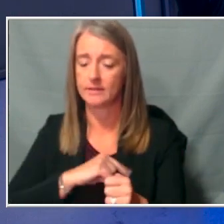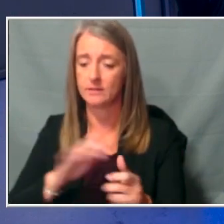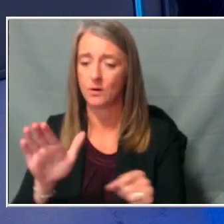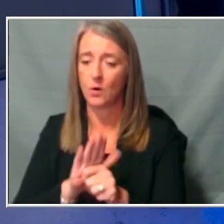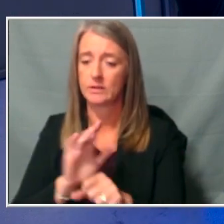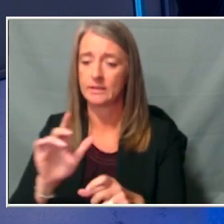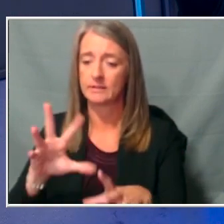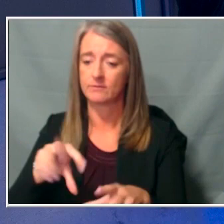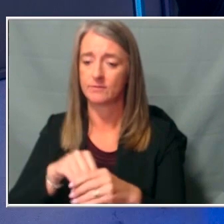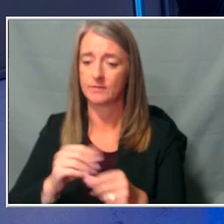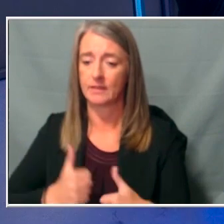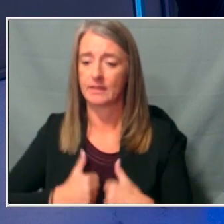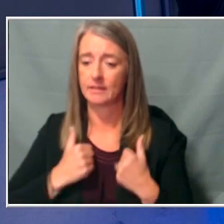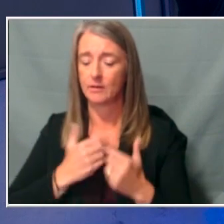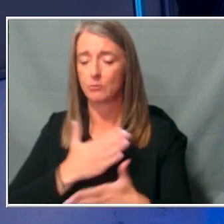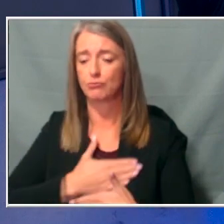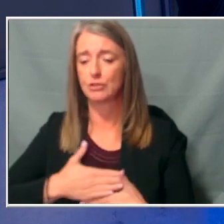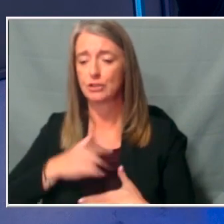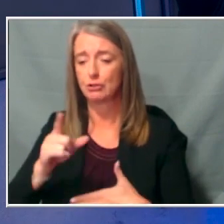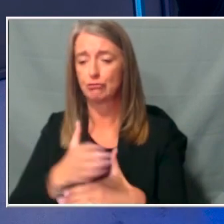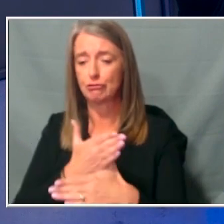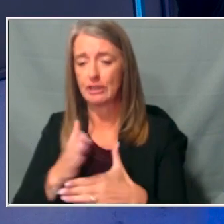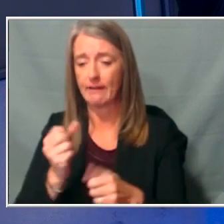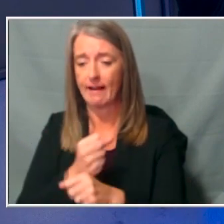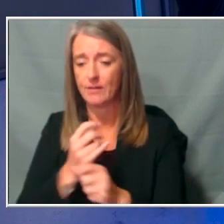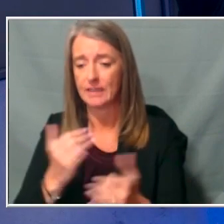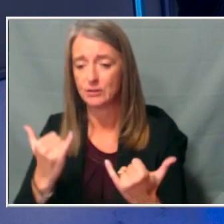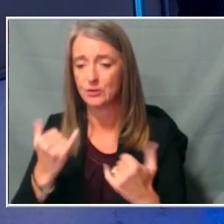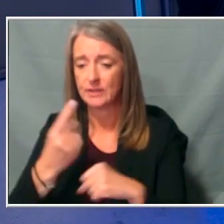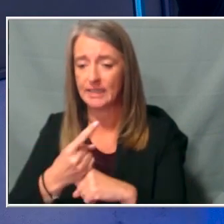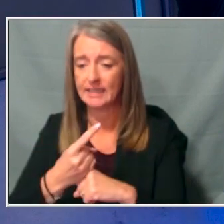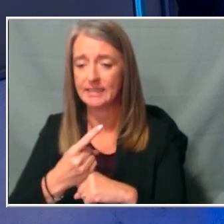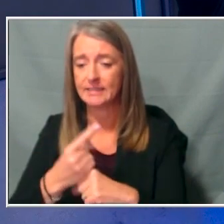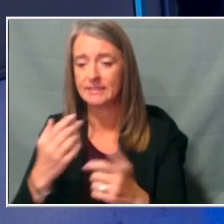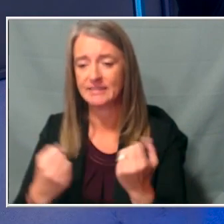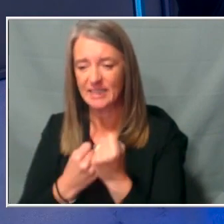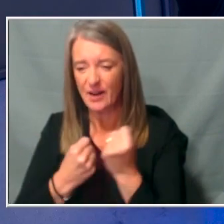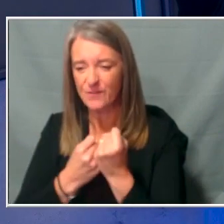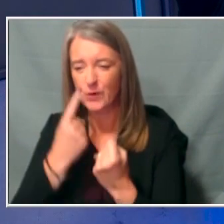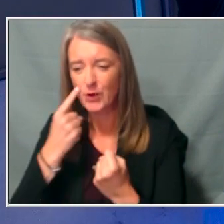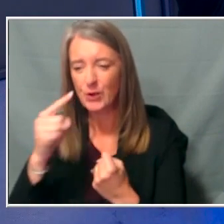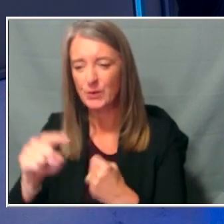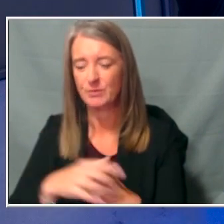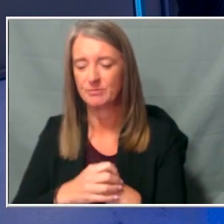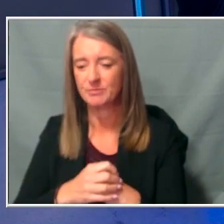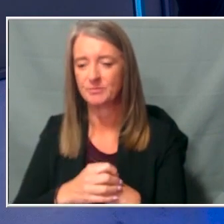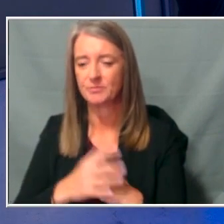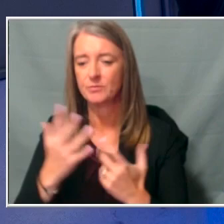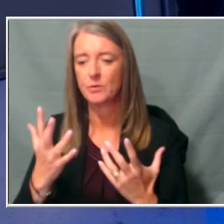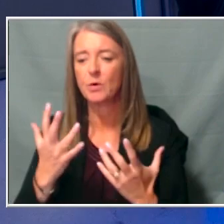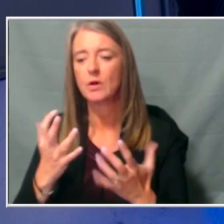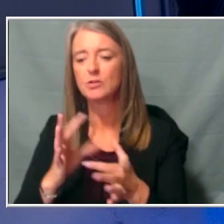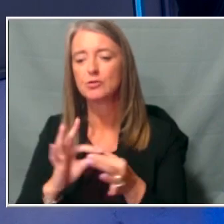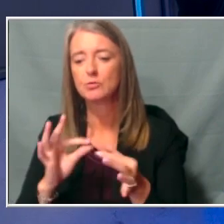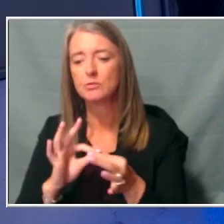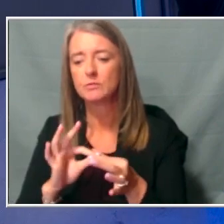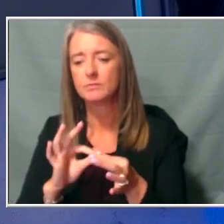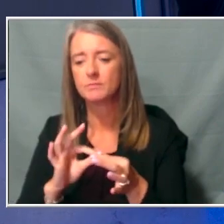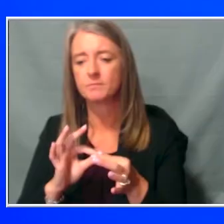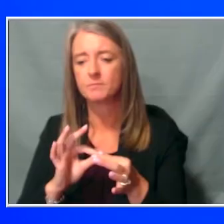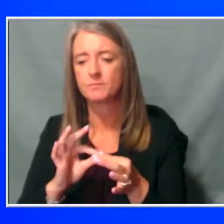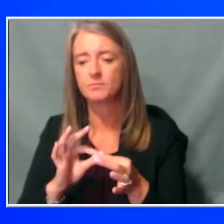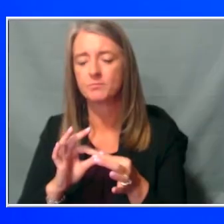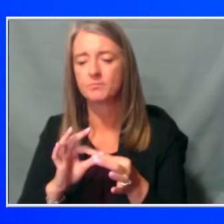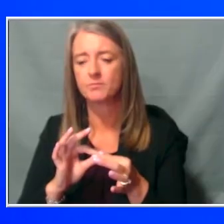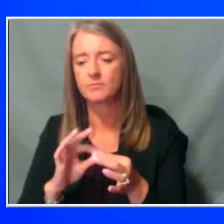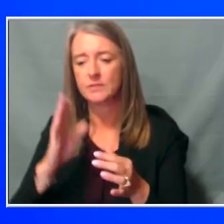just appreciate you sharing everything today. And we're here for you. So what do you want people to take away from your story? Know